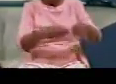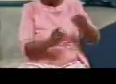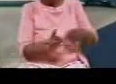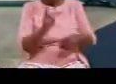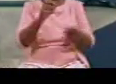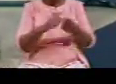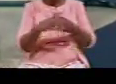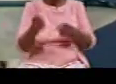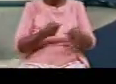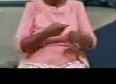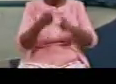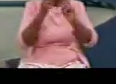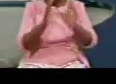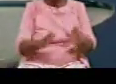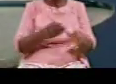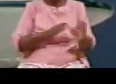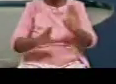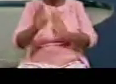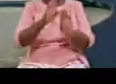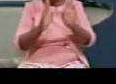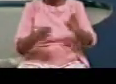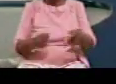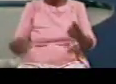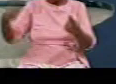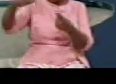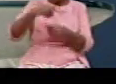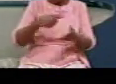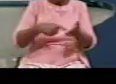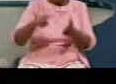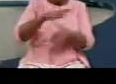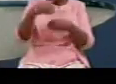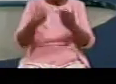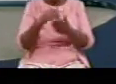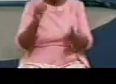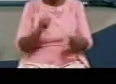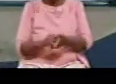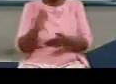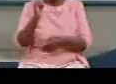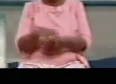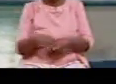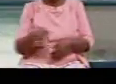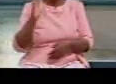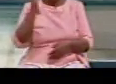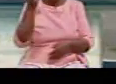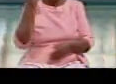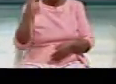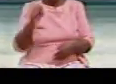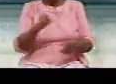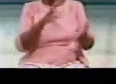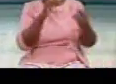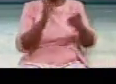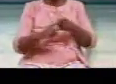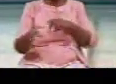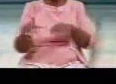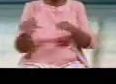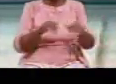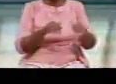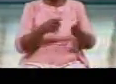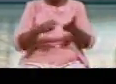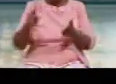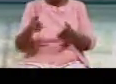he should pay all that was due unto him. I spoke about the thorns in the